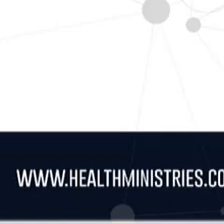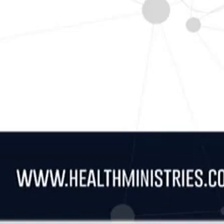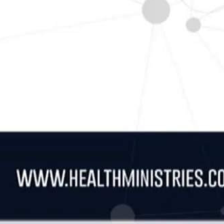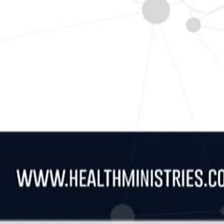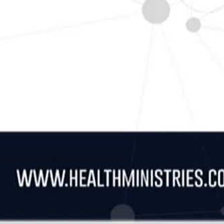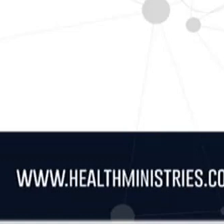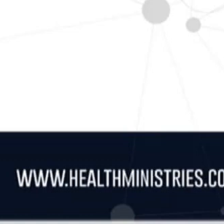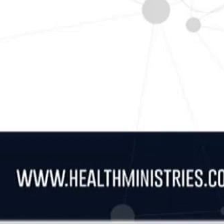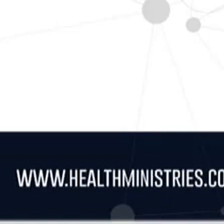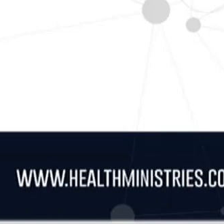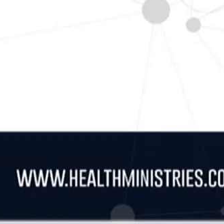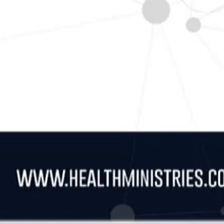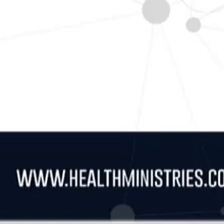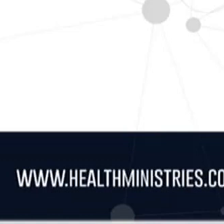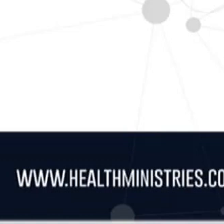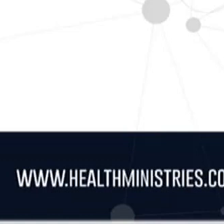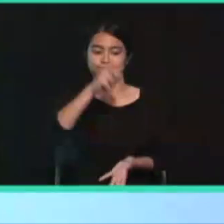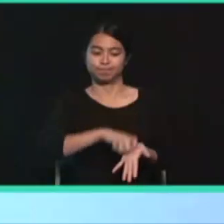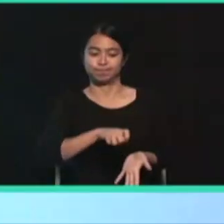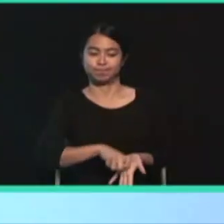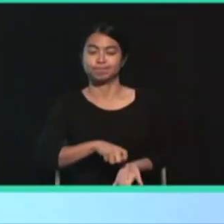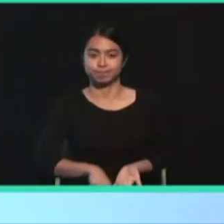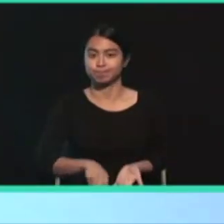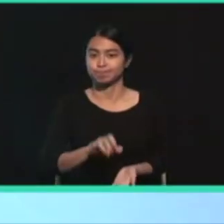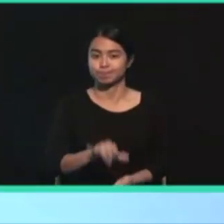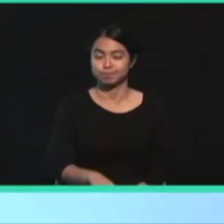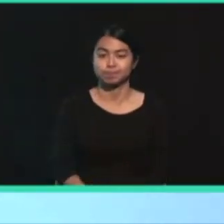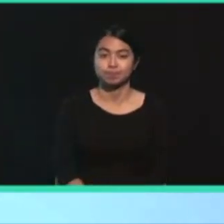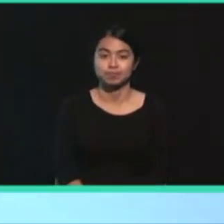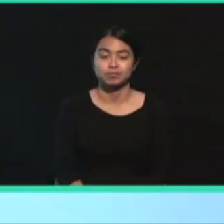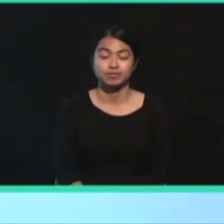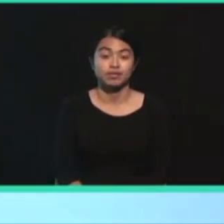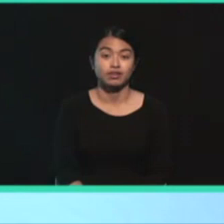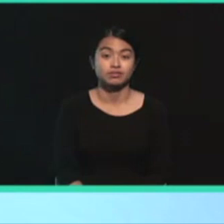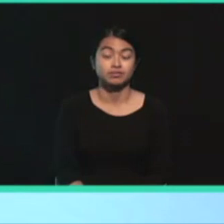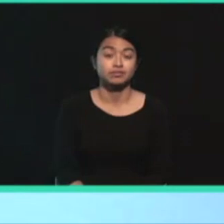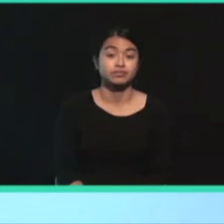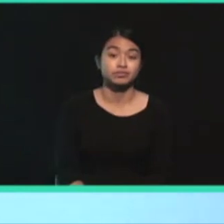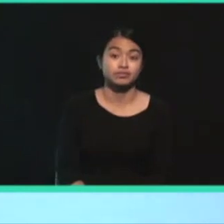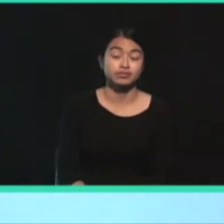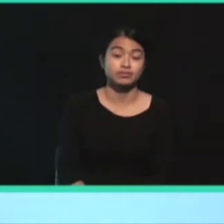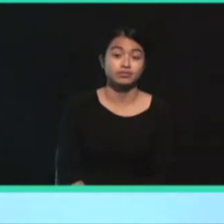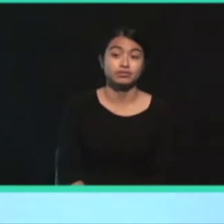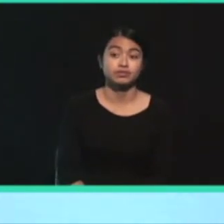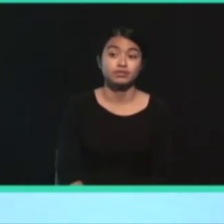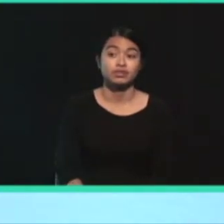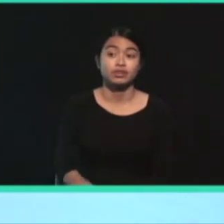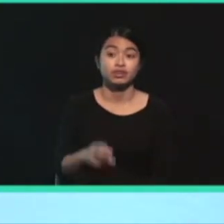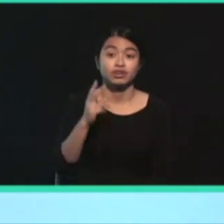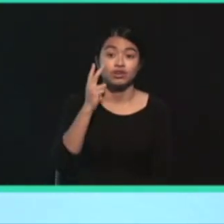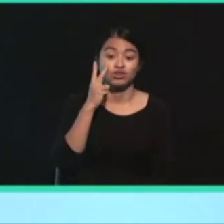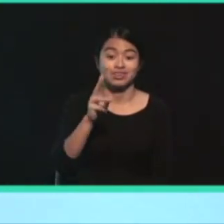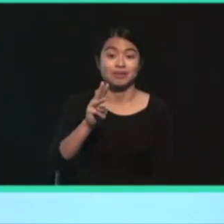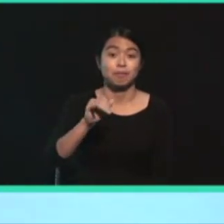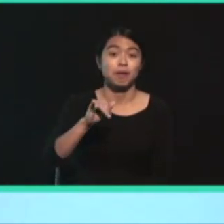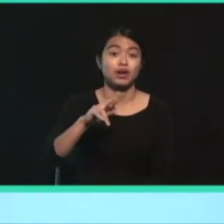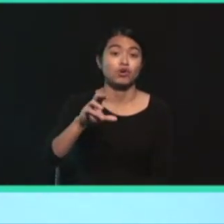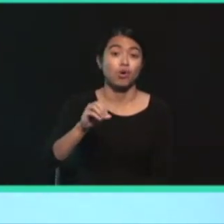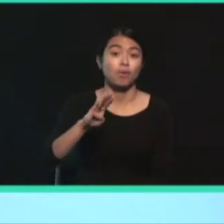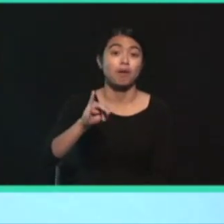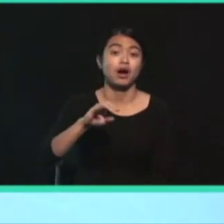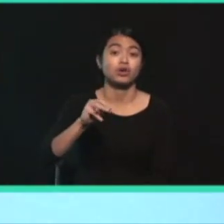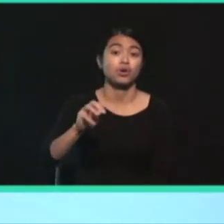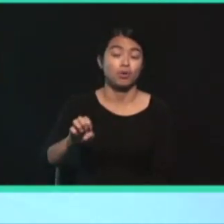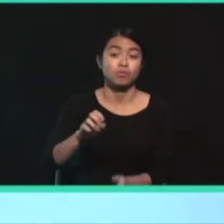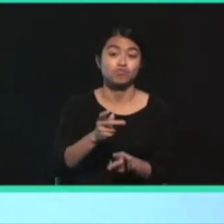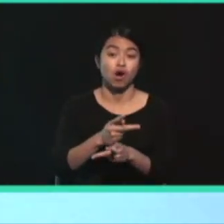this charming bowel and the microbiome. So when you look at the NIH microbiome projects that have